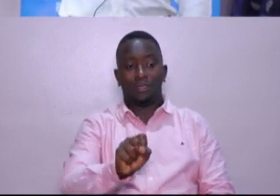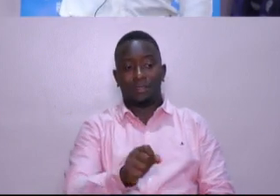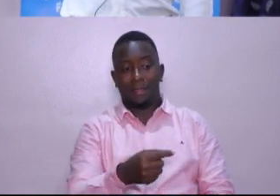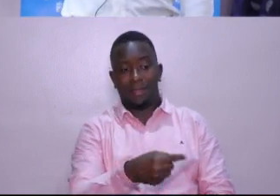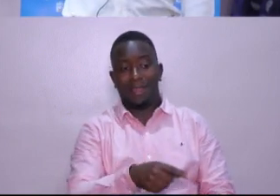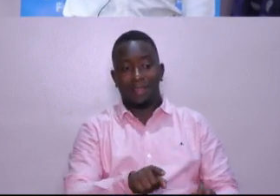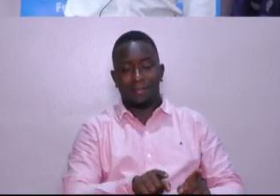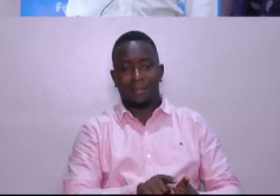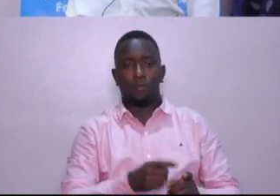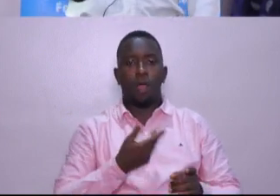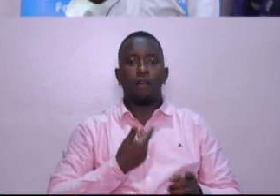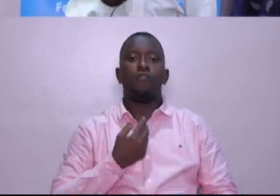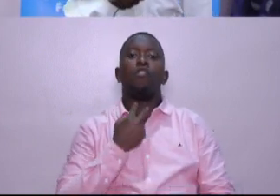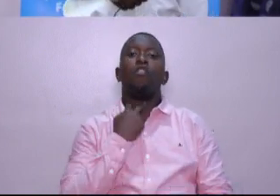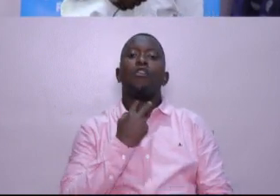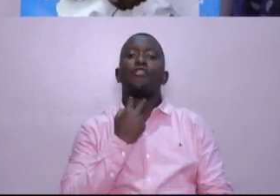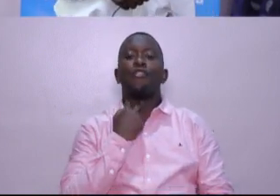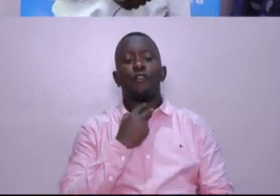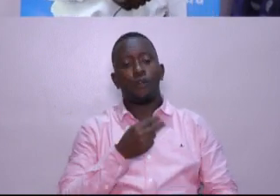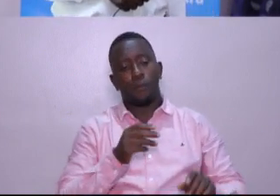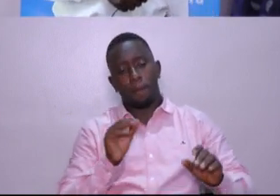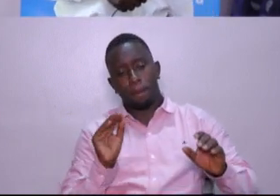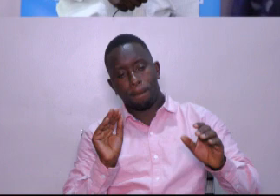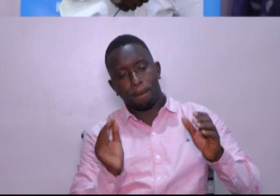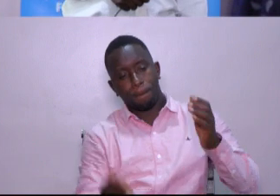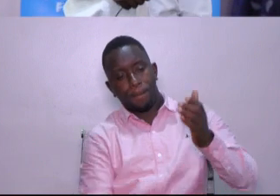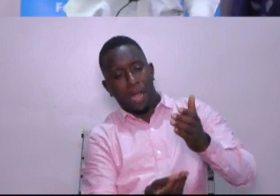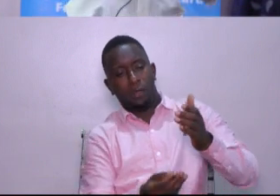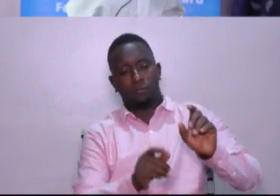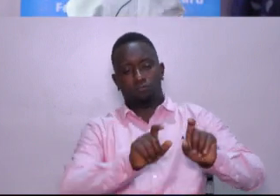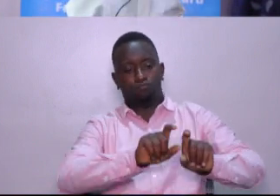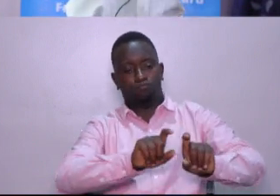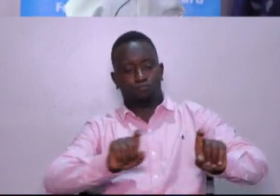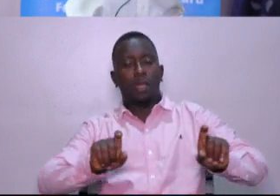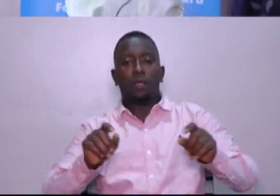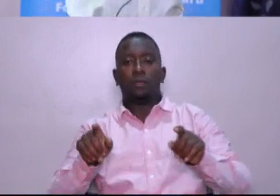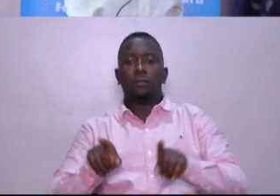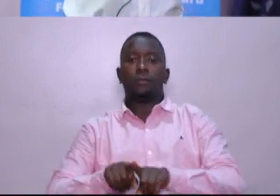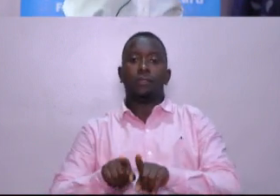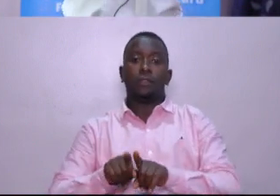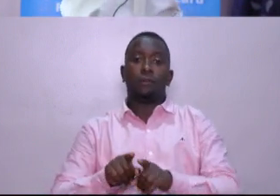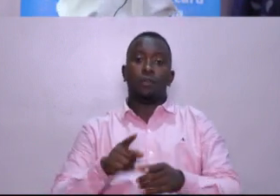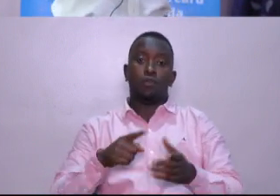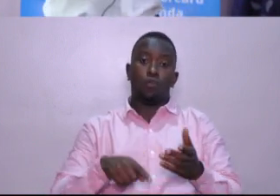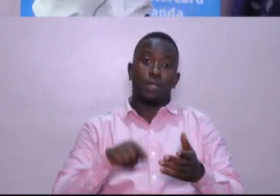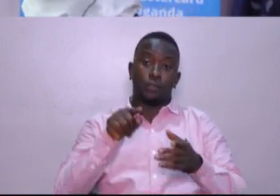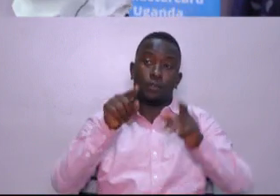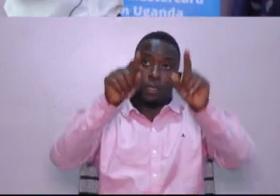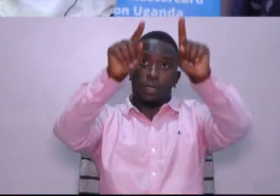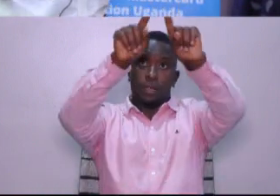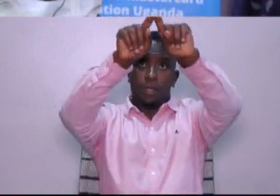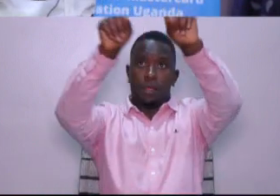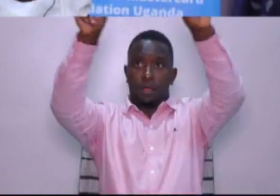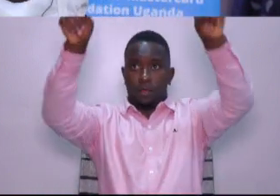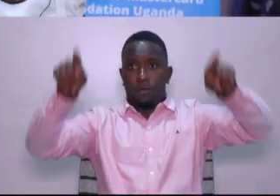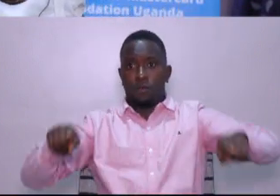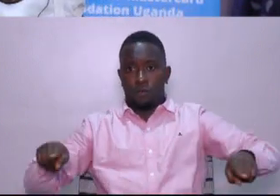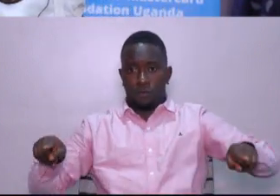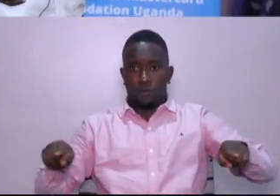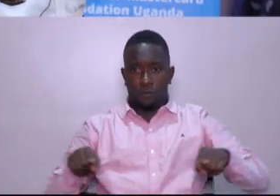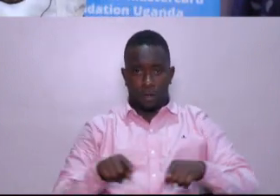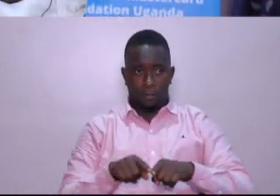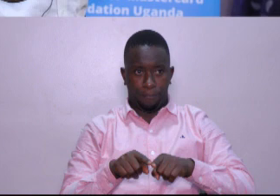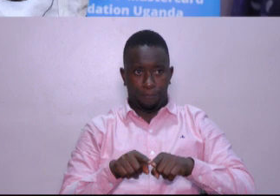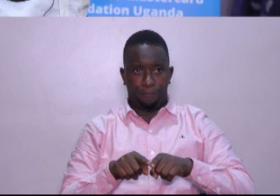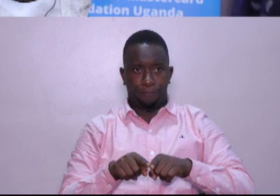in that area. And what is going to be on that frame, or you call it